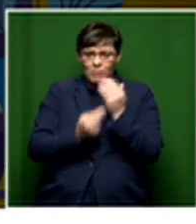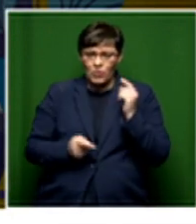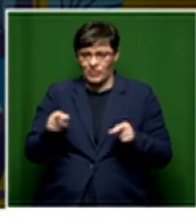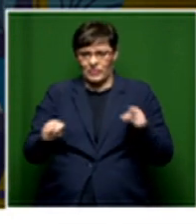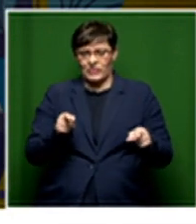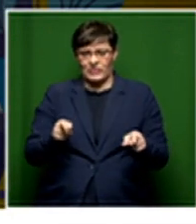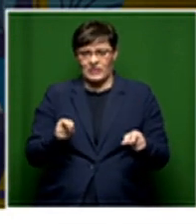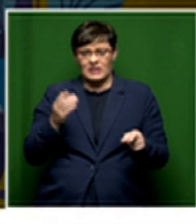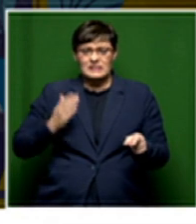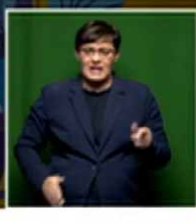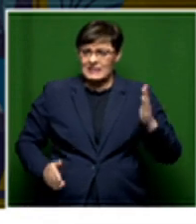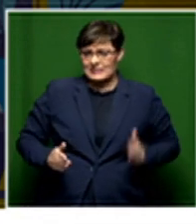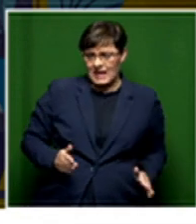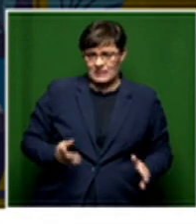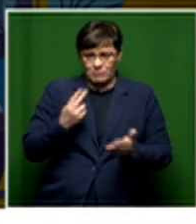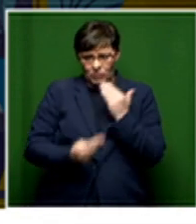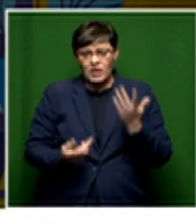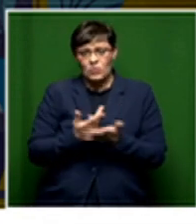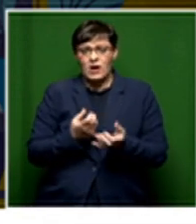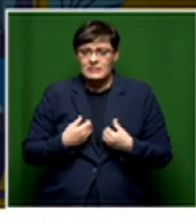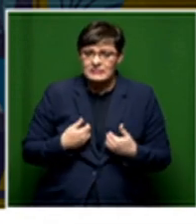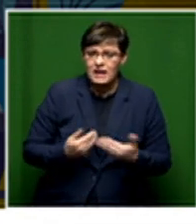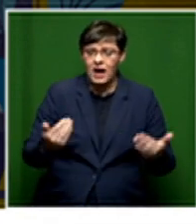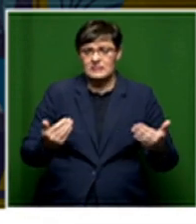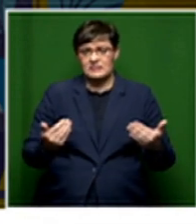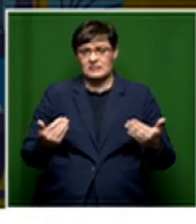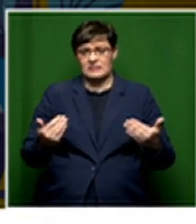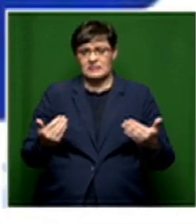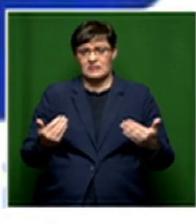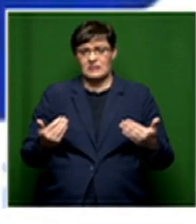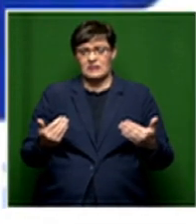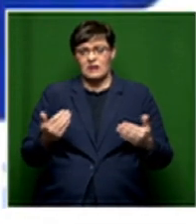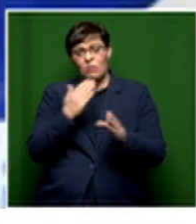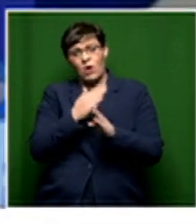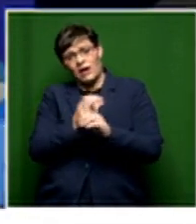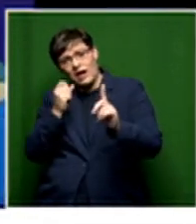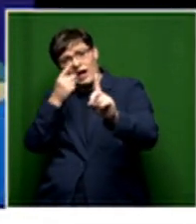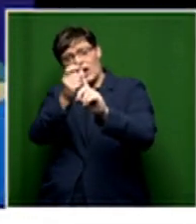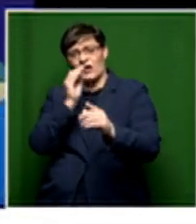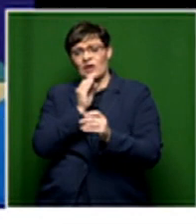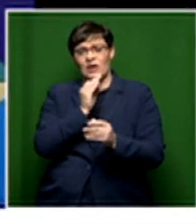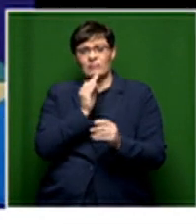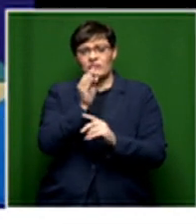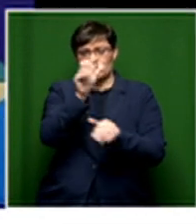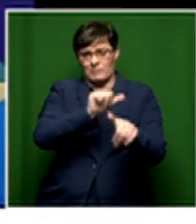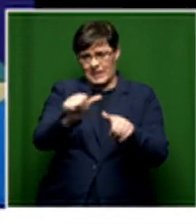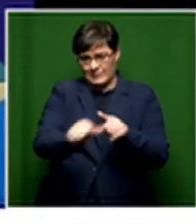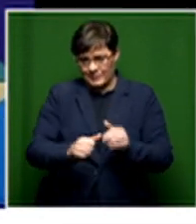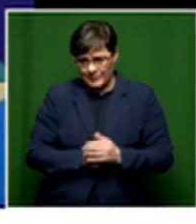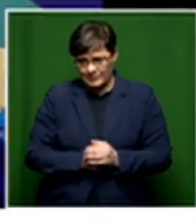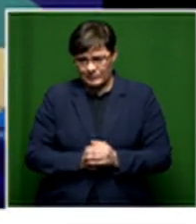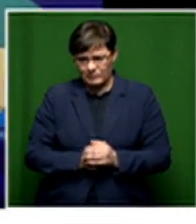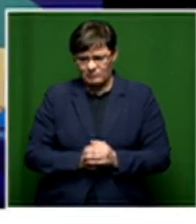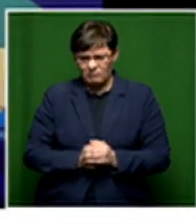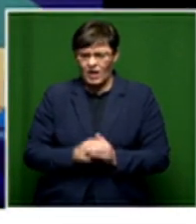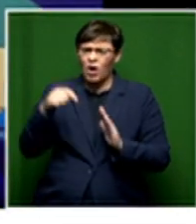all sides of the tables to make sure that we start building, I suppose, working towards a better future. Let's talk about the